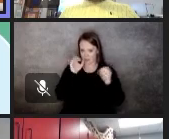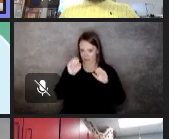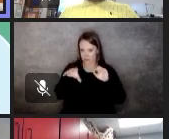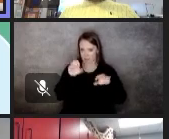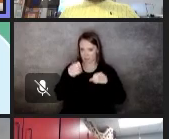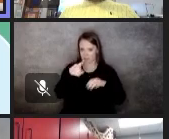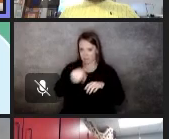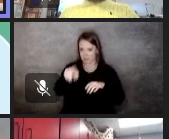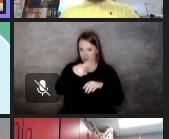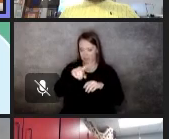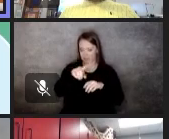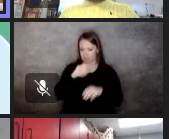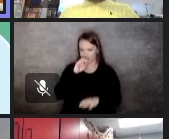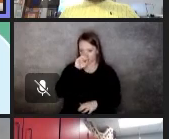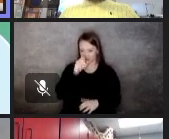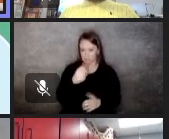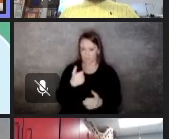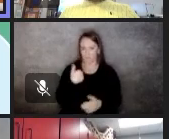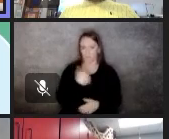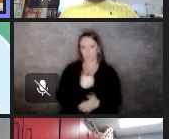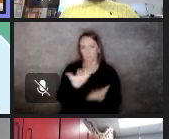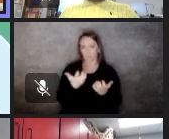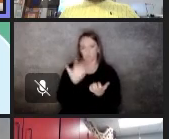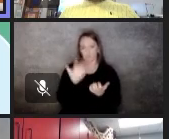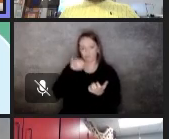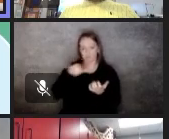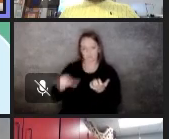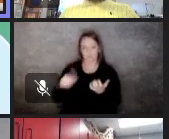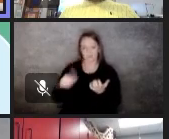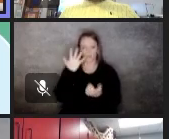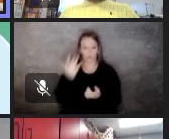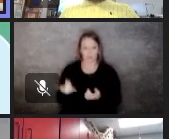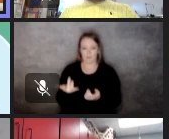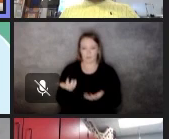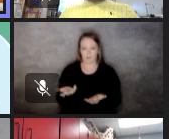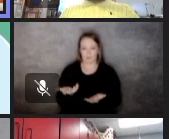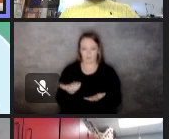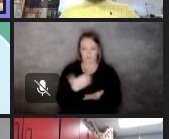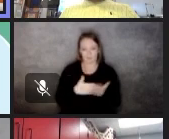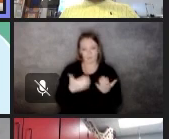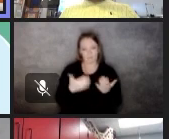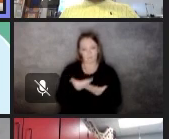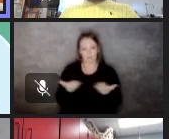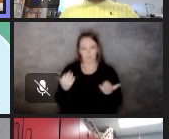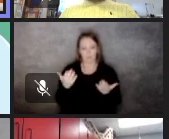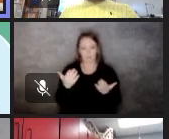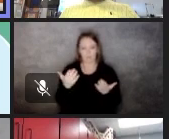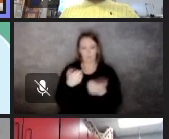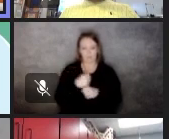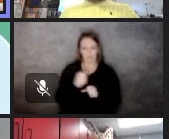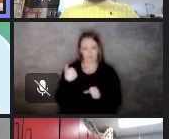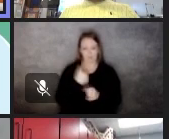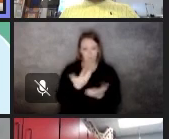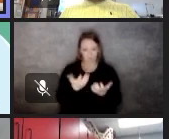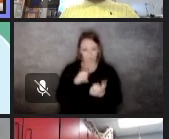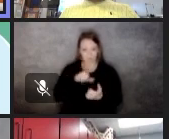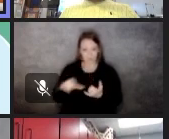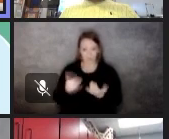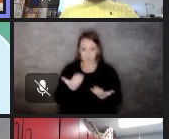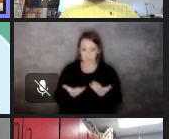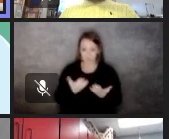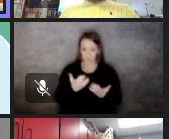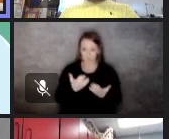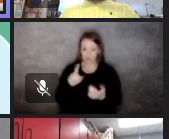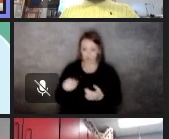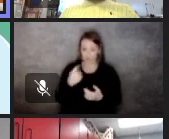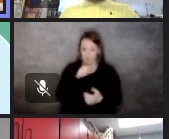we want to choose to stay. Why do we want to choose to stay? What are some things that make us want to choose to stay? First off, you just let me teach. Let teachers teach